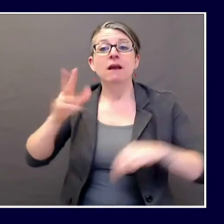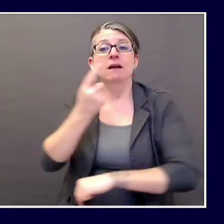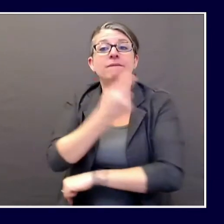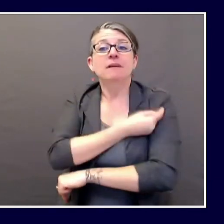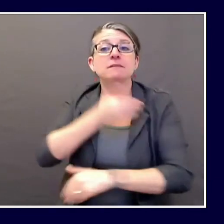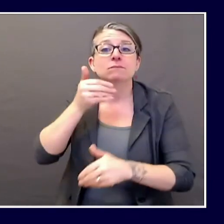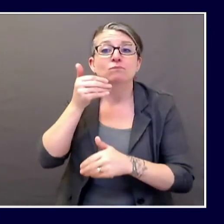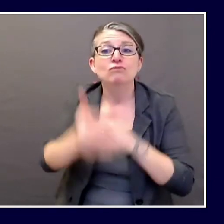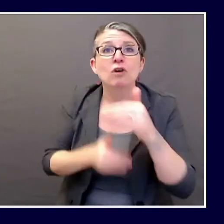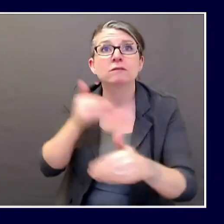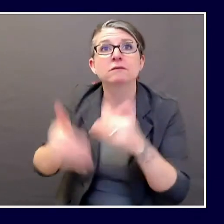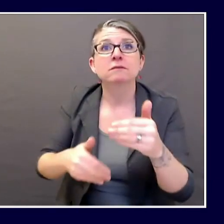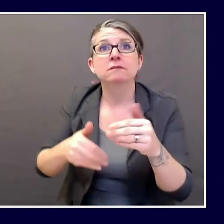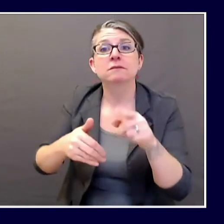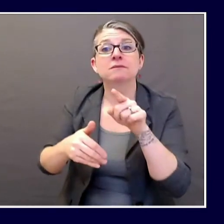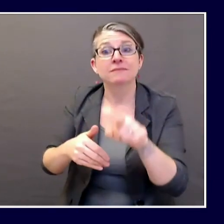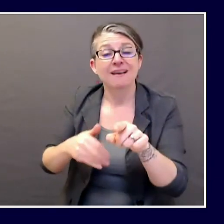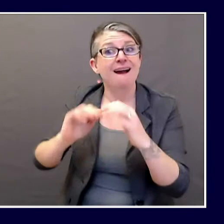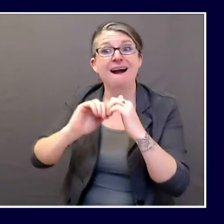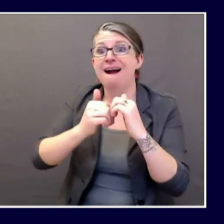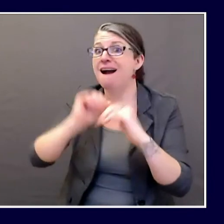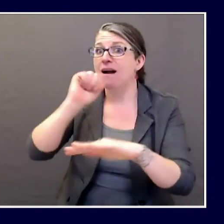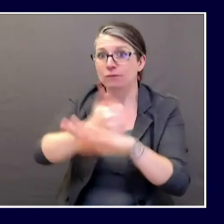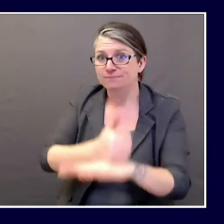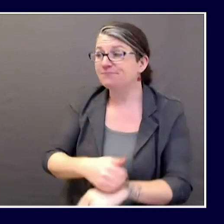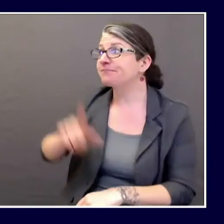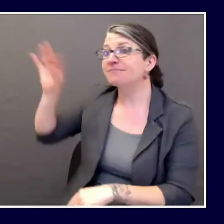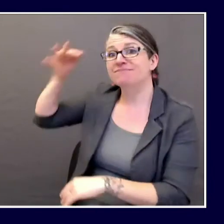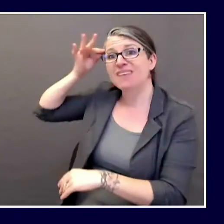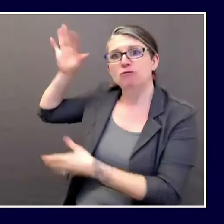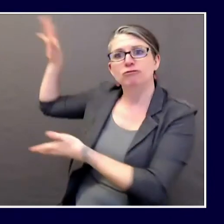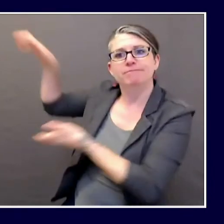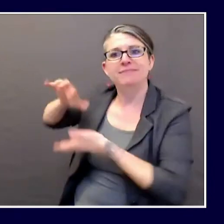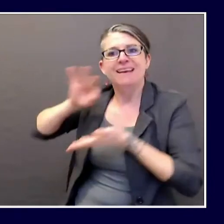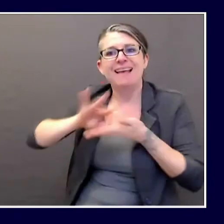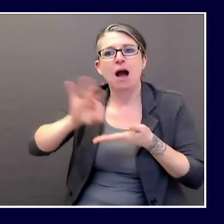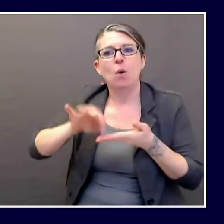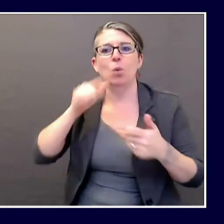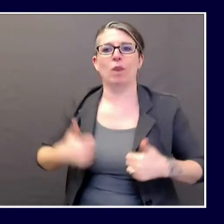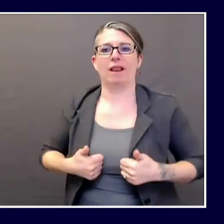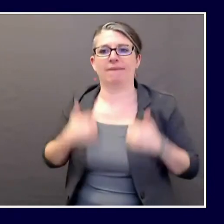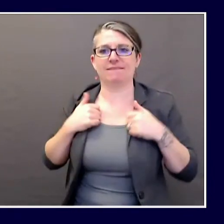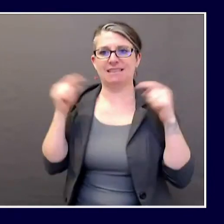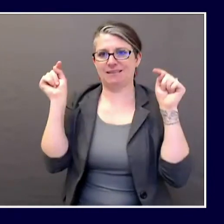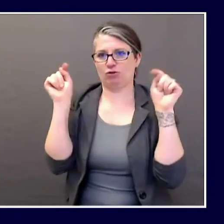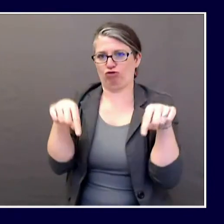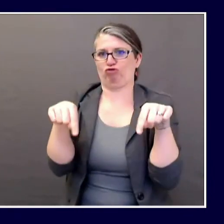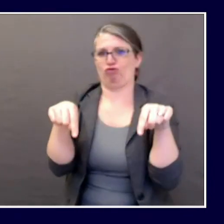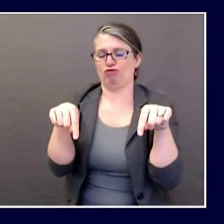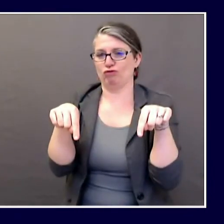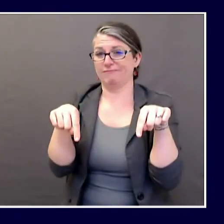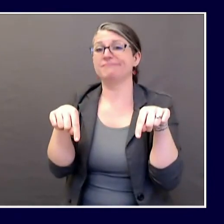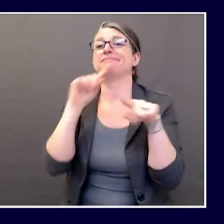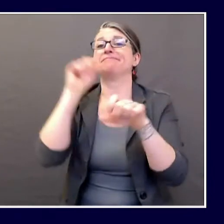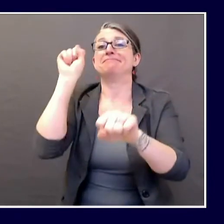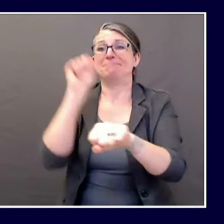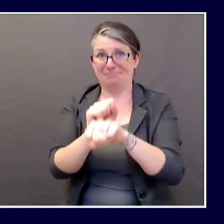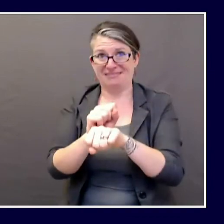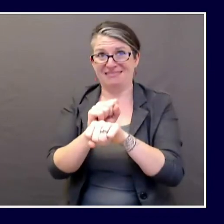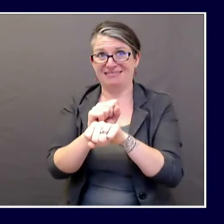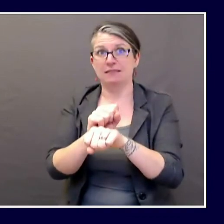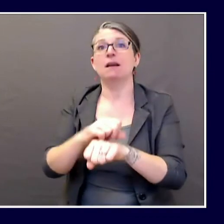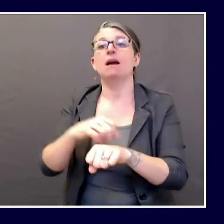Maine's population, and thus those vaccines are for Maine residents. But at the same time, we've also communicated this to New